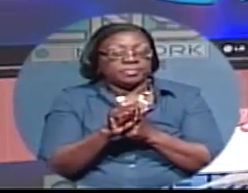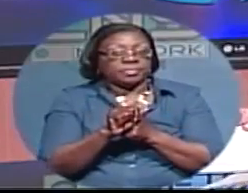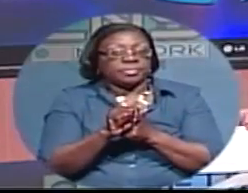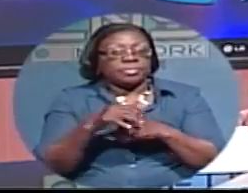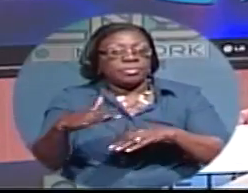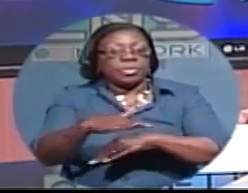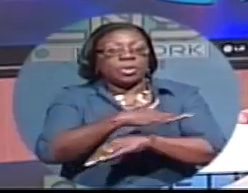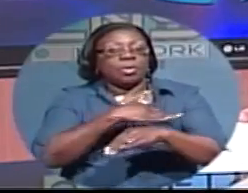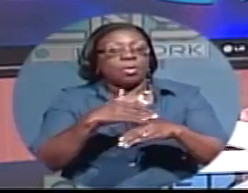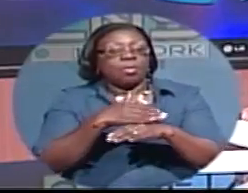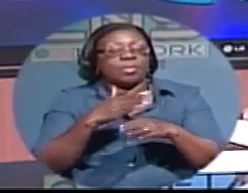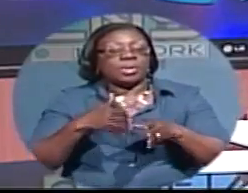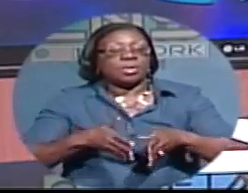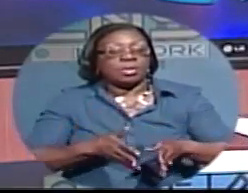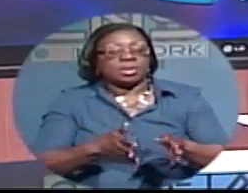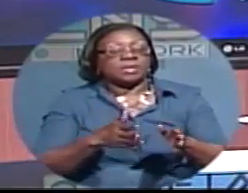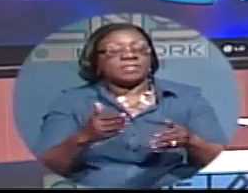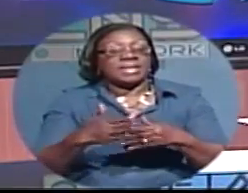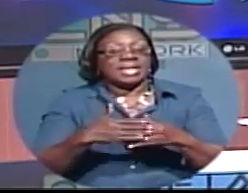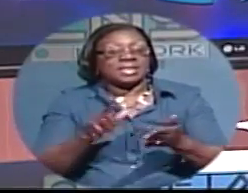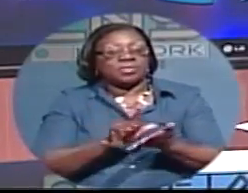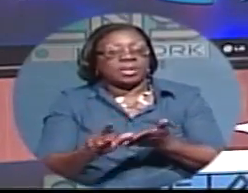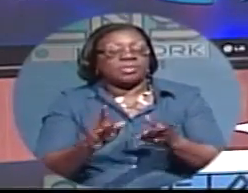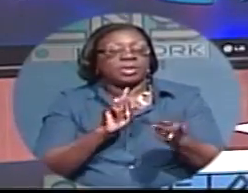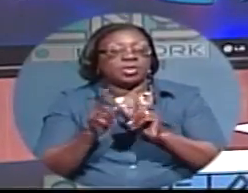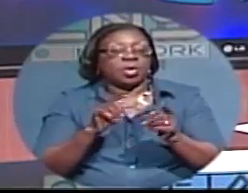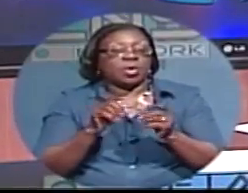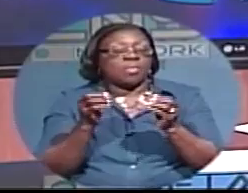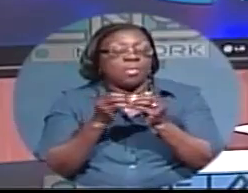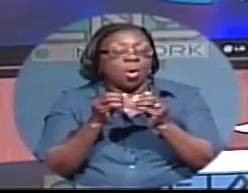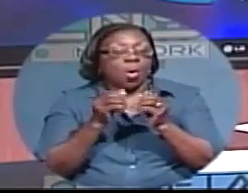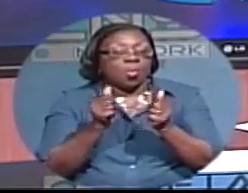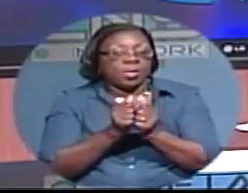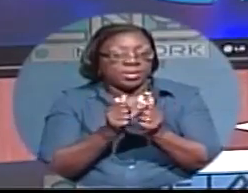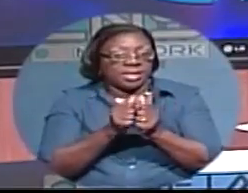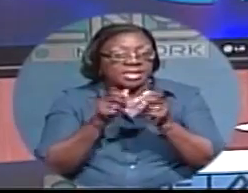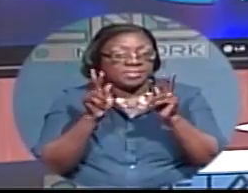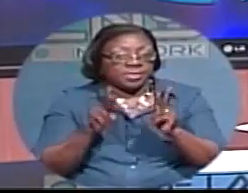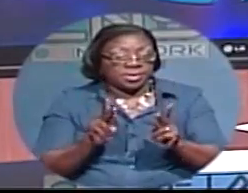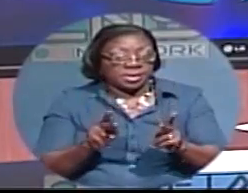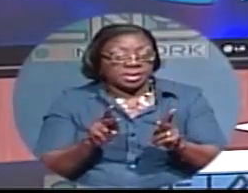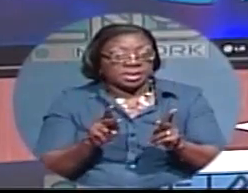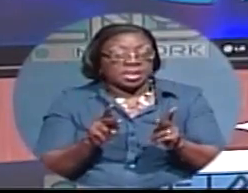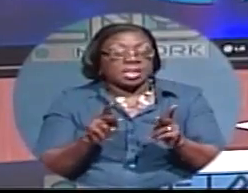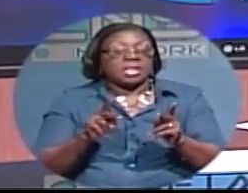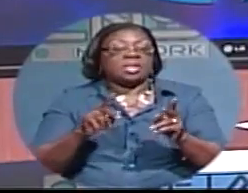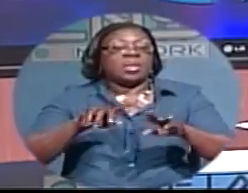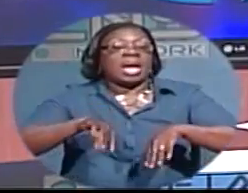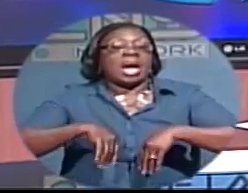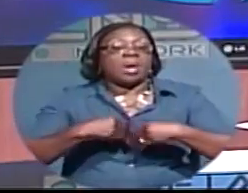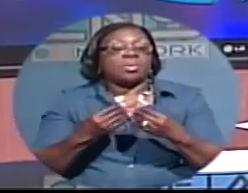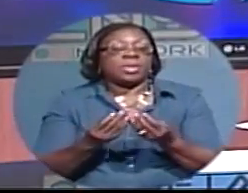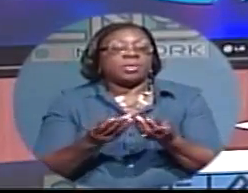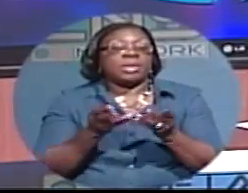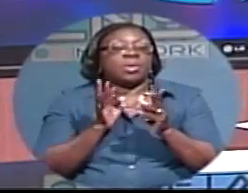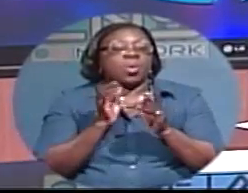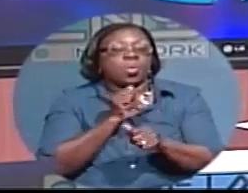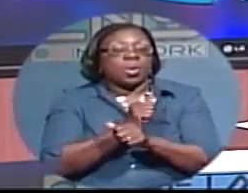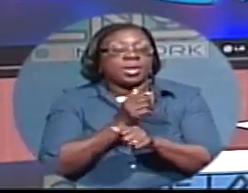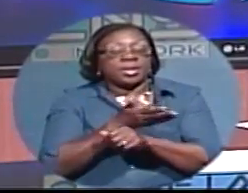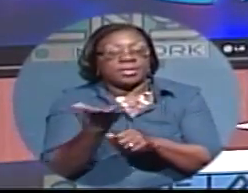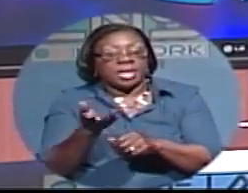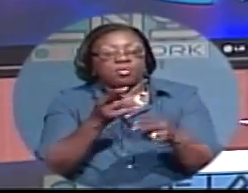Well, over the course of the next week, we'll talk to cabinet ministers about their portfolios and how they plan to achieve their goals. Here's a sneak peek